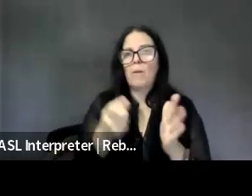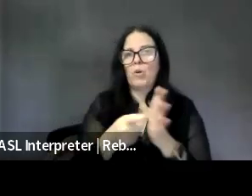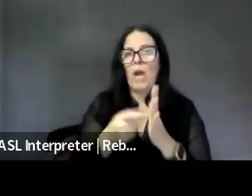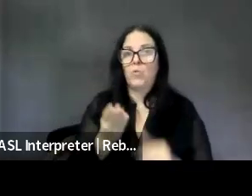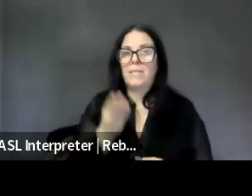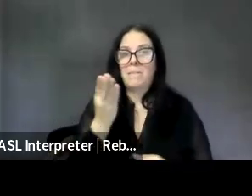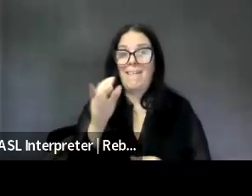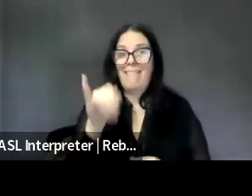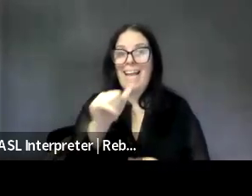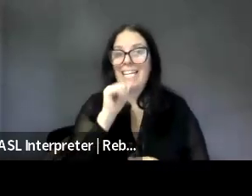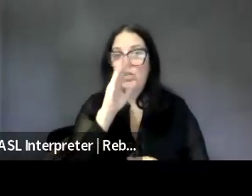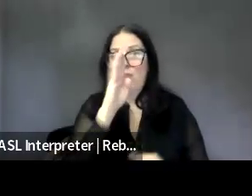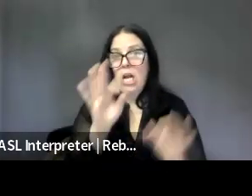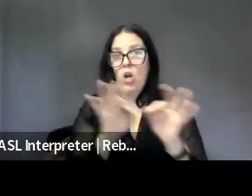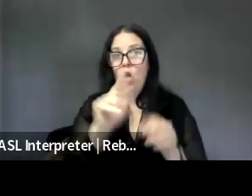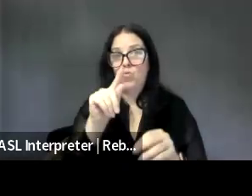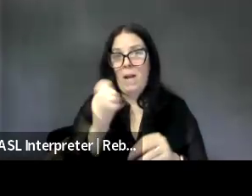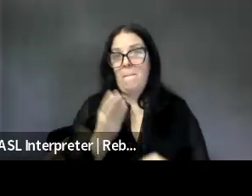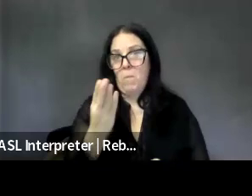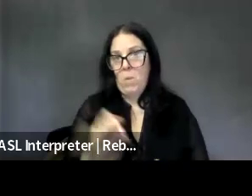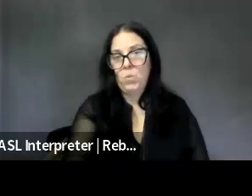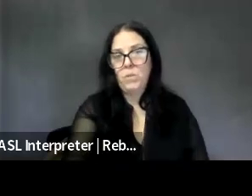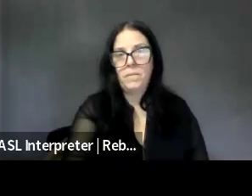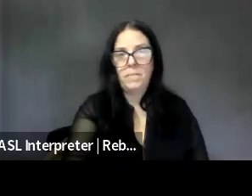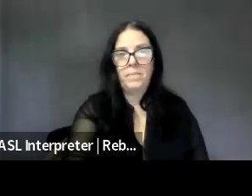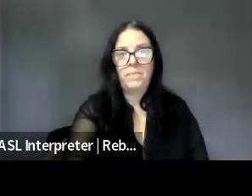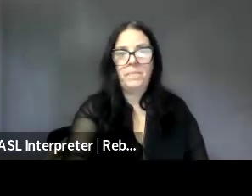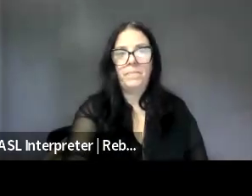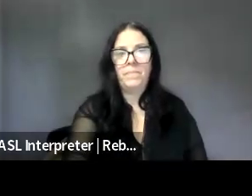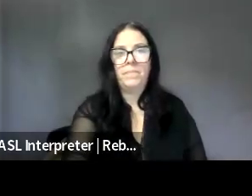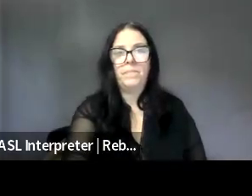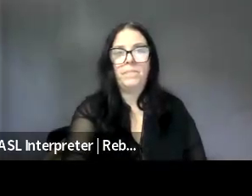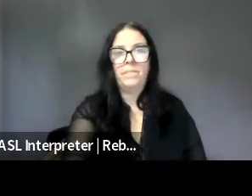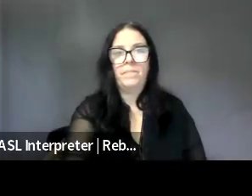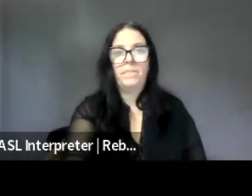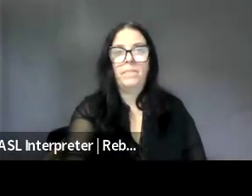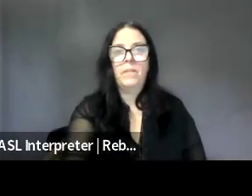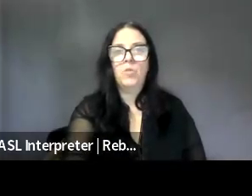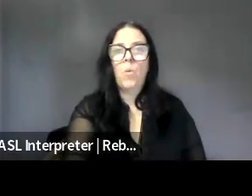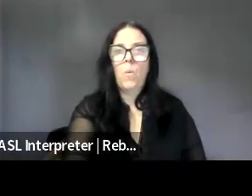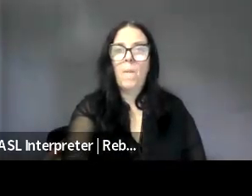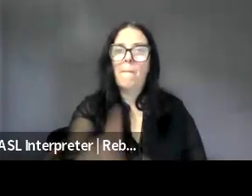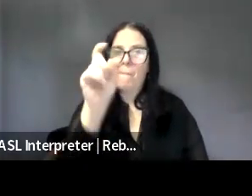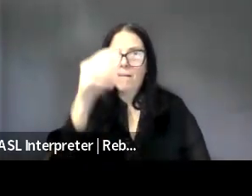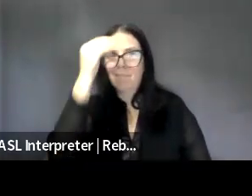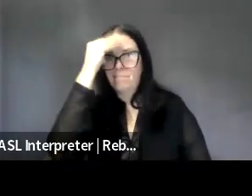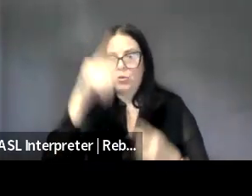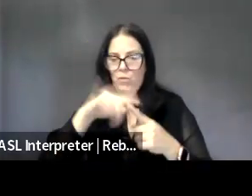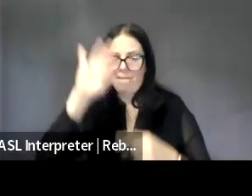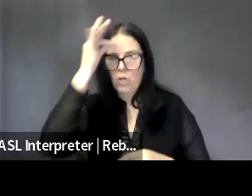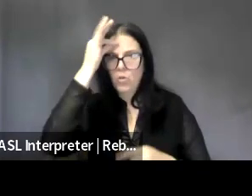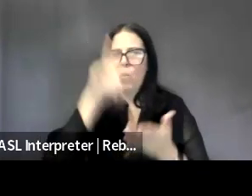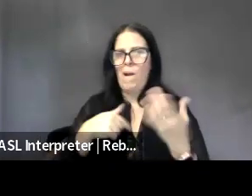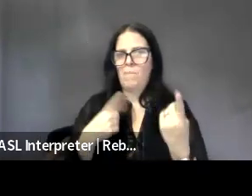rate proposal. So you're required to tell the feds what you're doing and how you're allocating